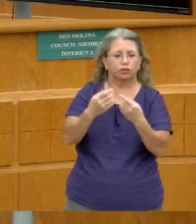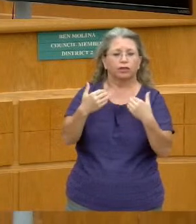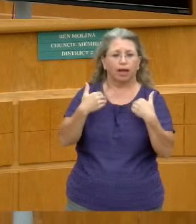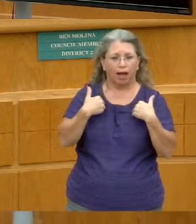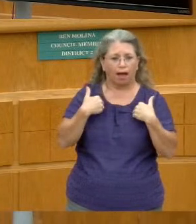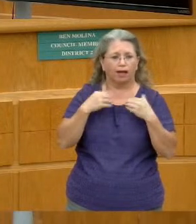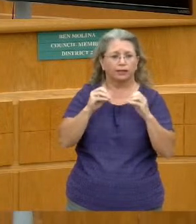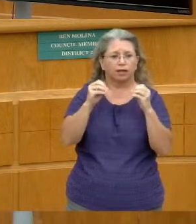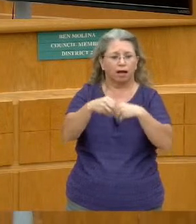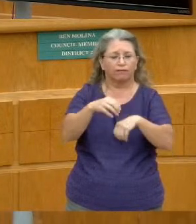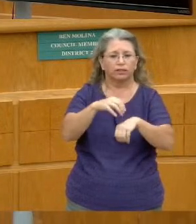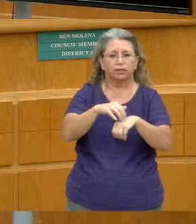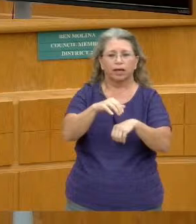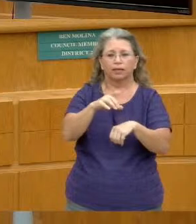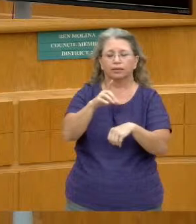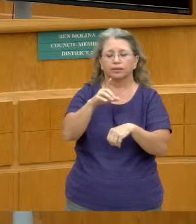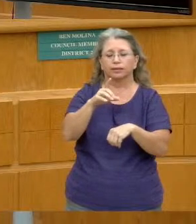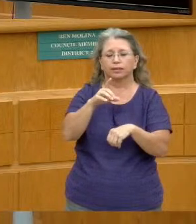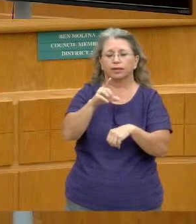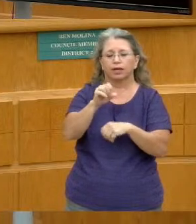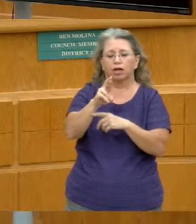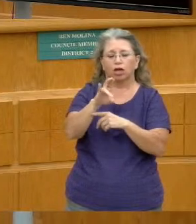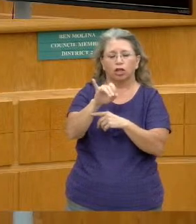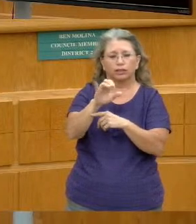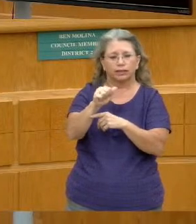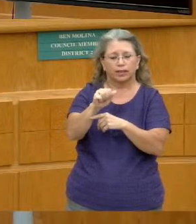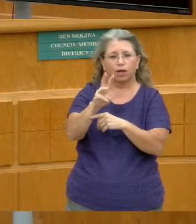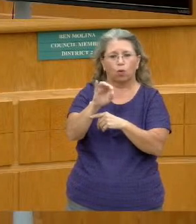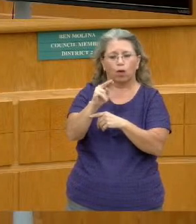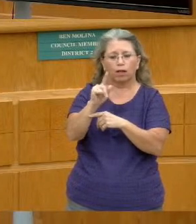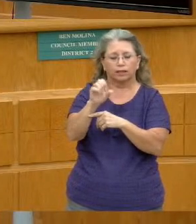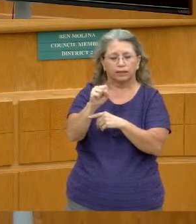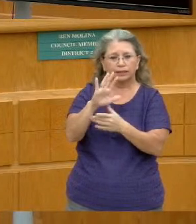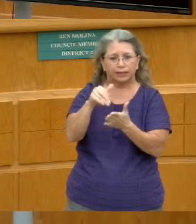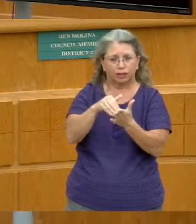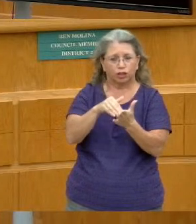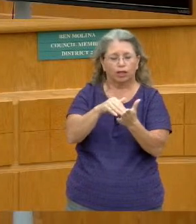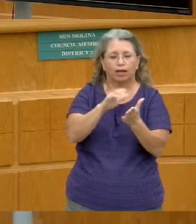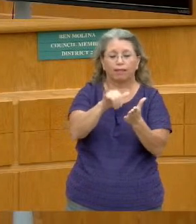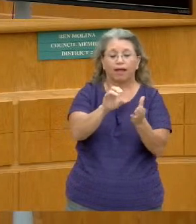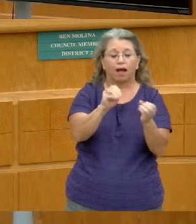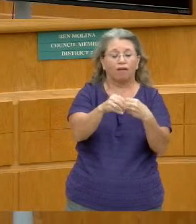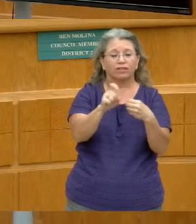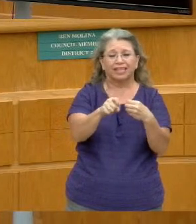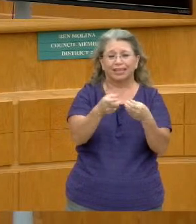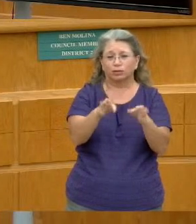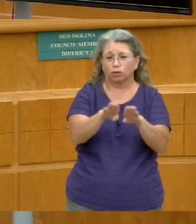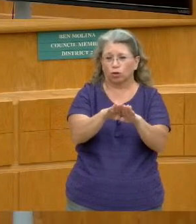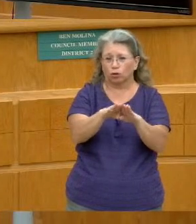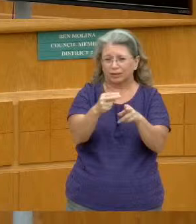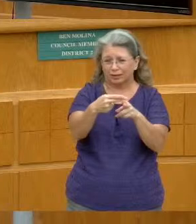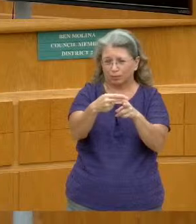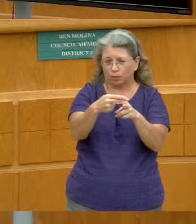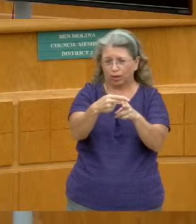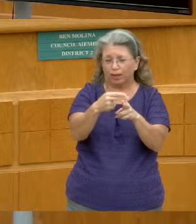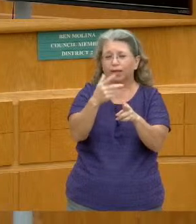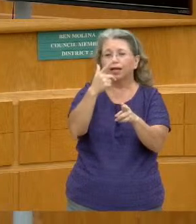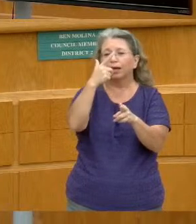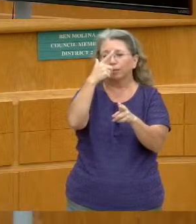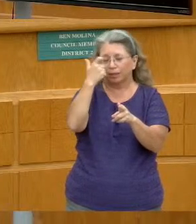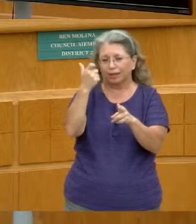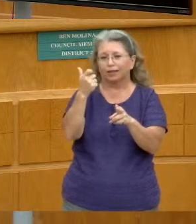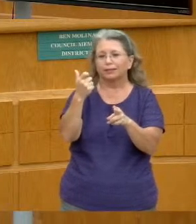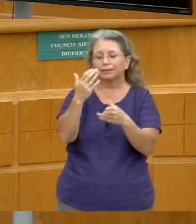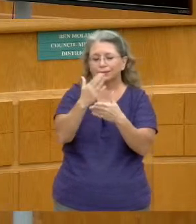Hector P. Garcia Wellness Center, and this office has had to be shut down temporarily due to some exposure of